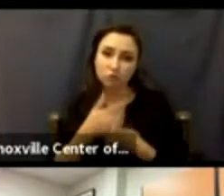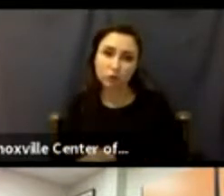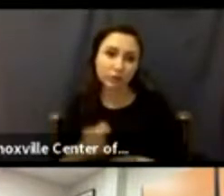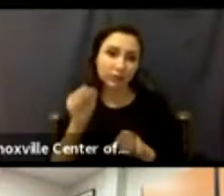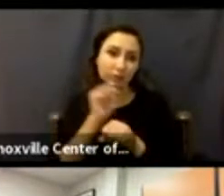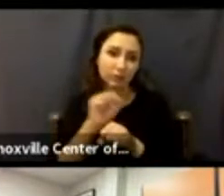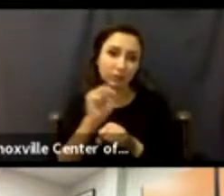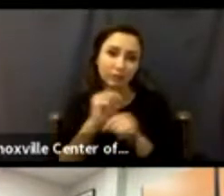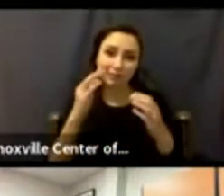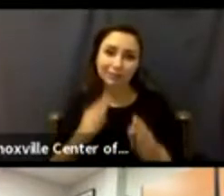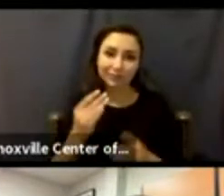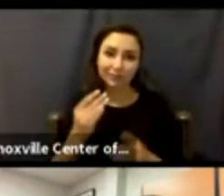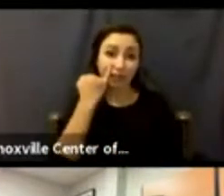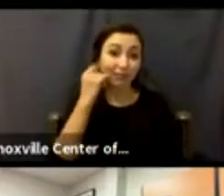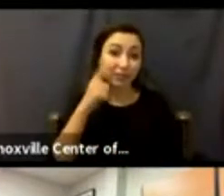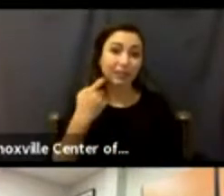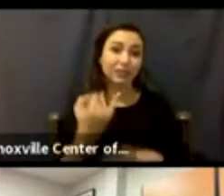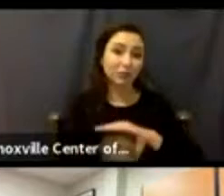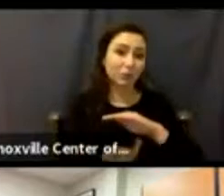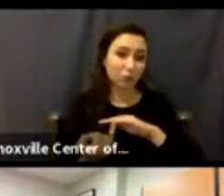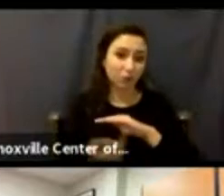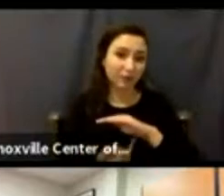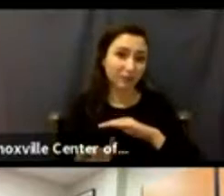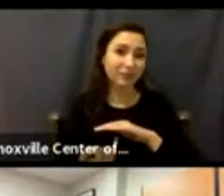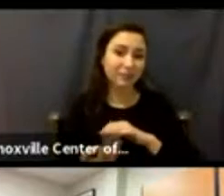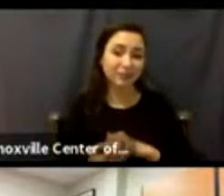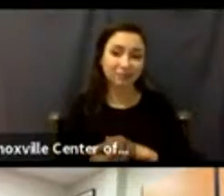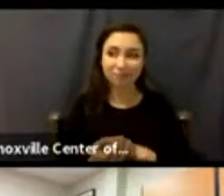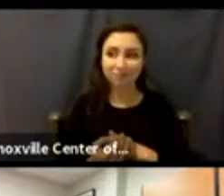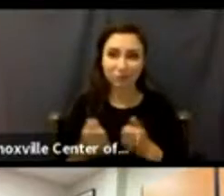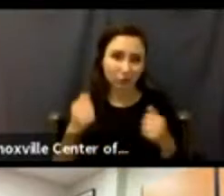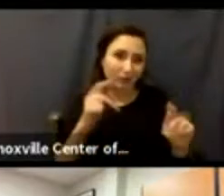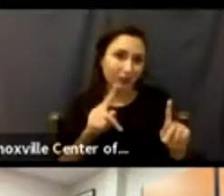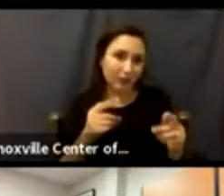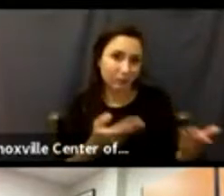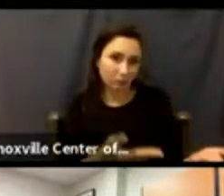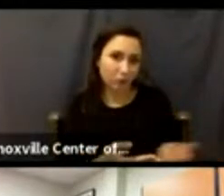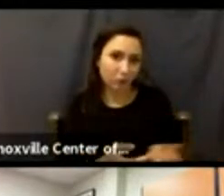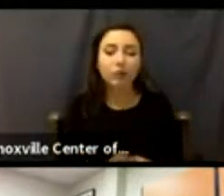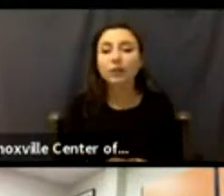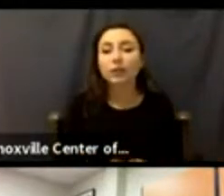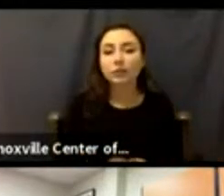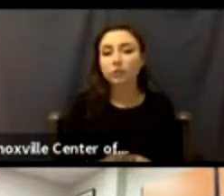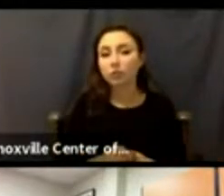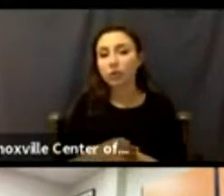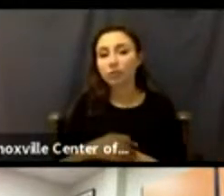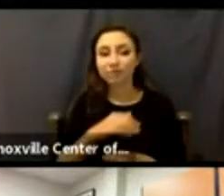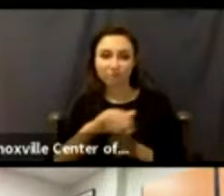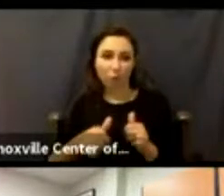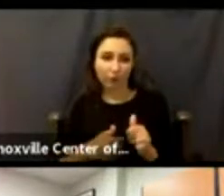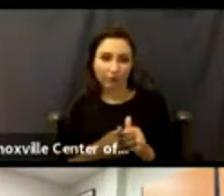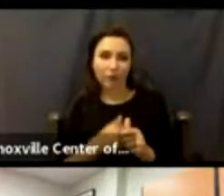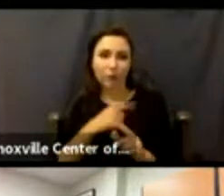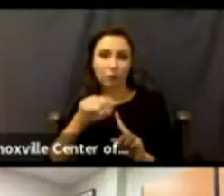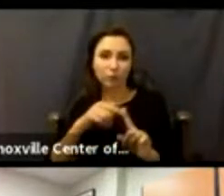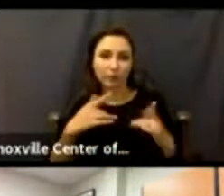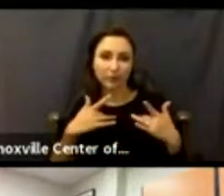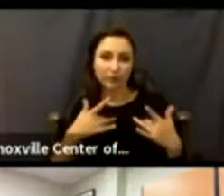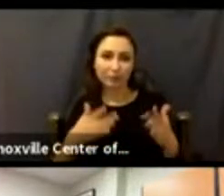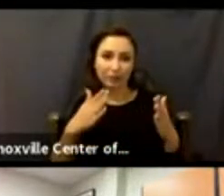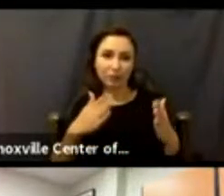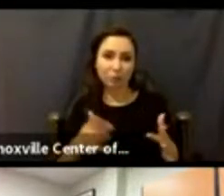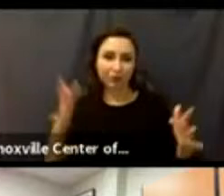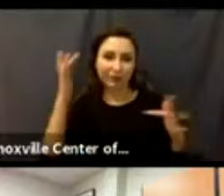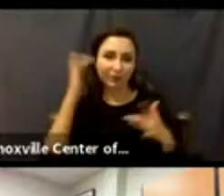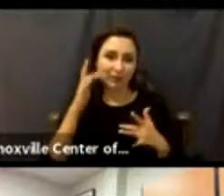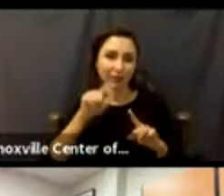really truly need to quarantine or isolate. So falling back on what you normally would do when somebody is sick and needs to be